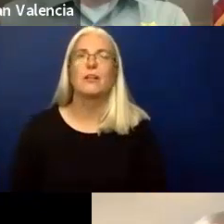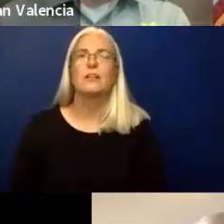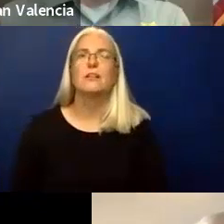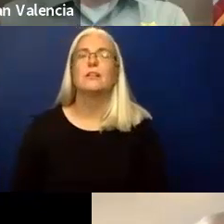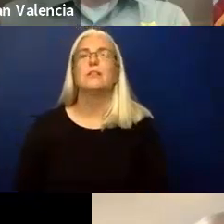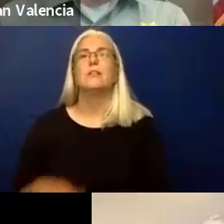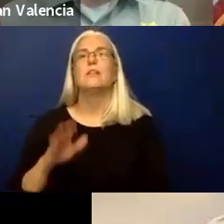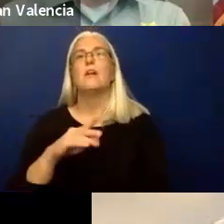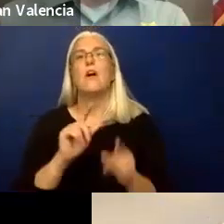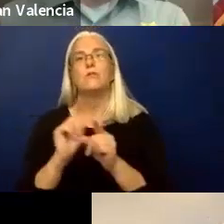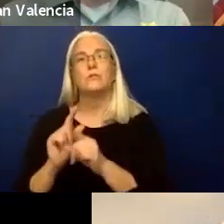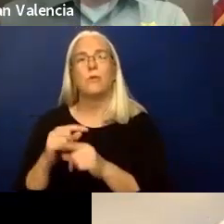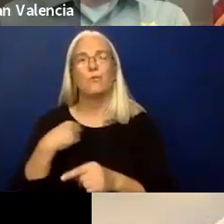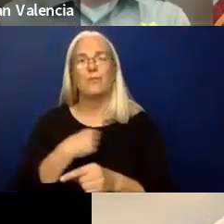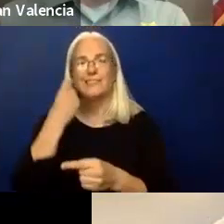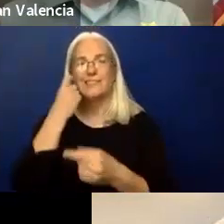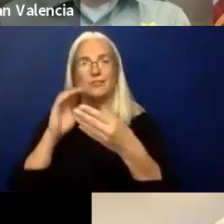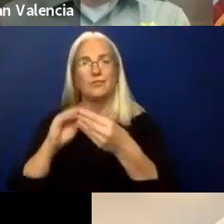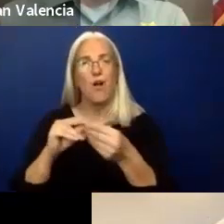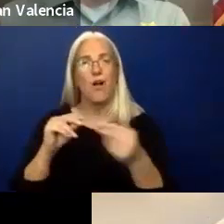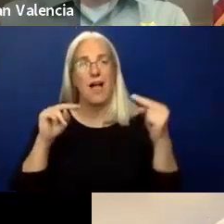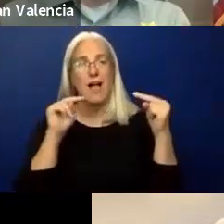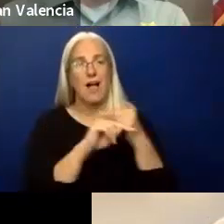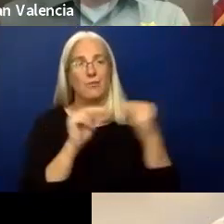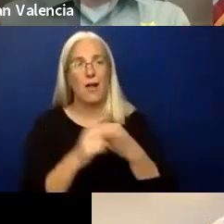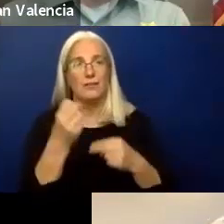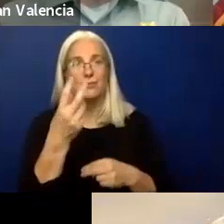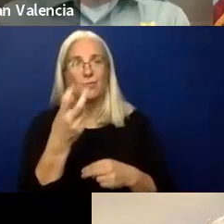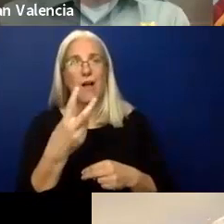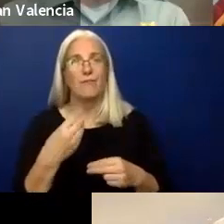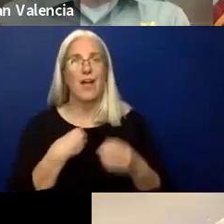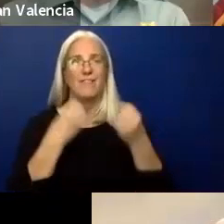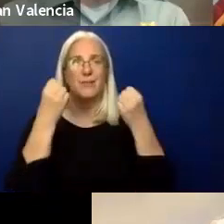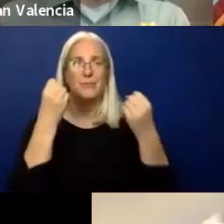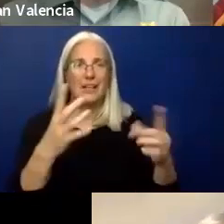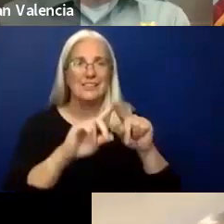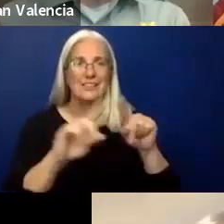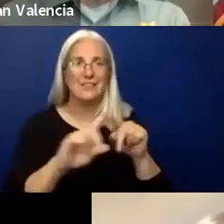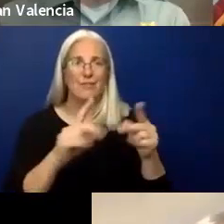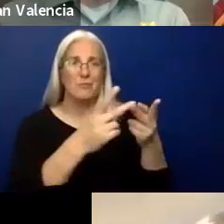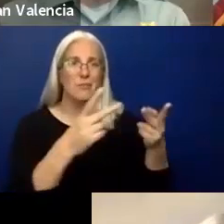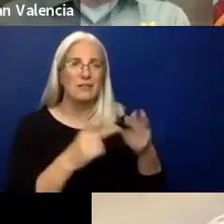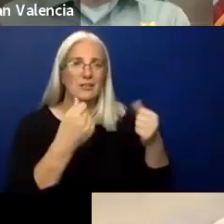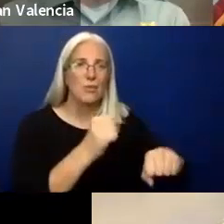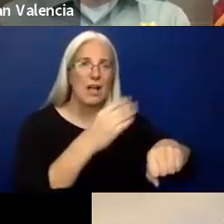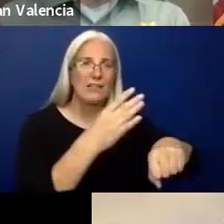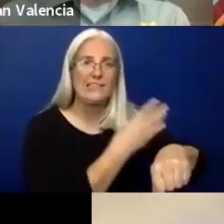Highway 12 earlier today, there was major damage to the utilities, both power and phone and gas,